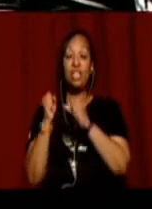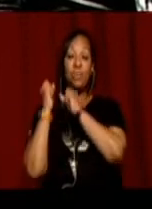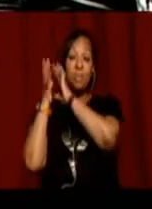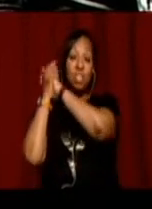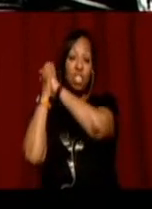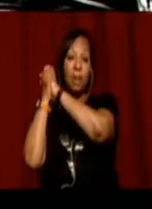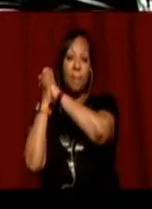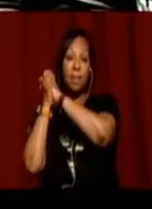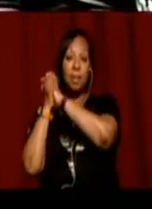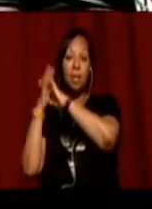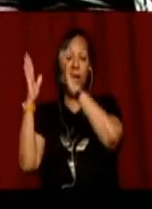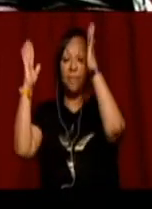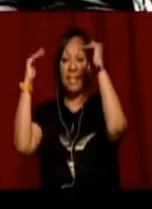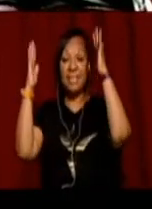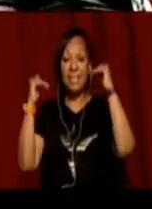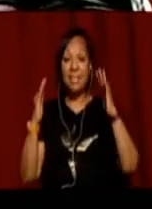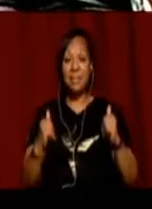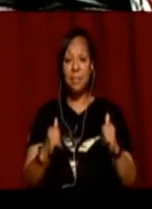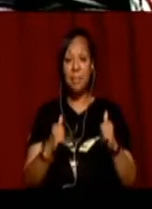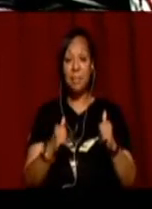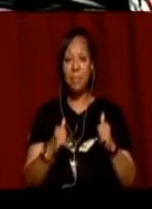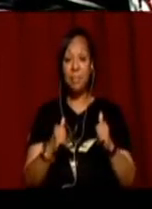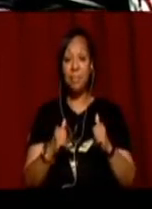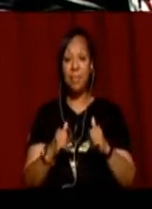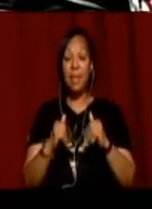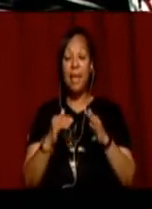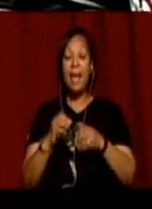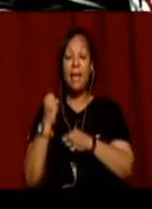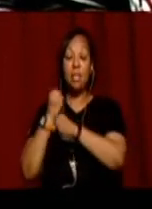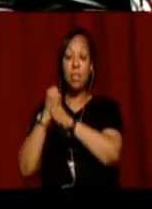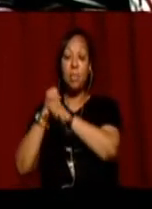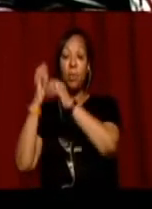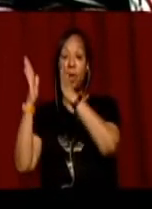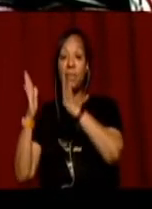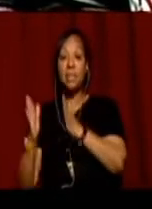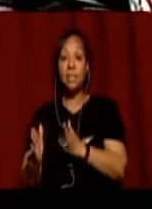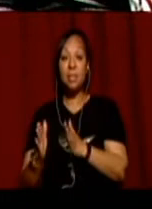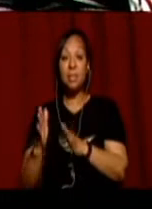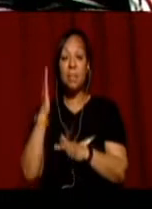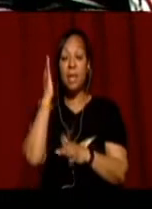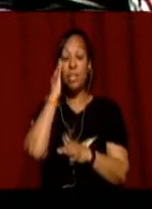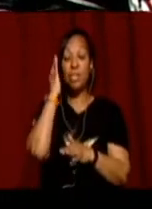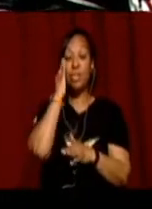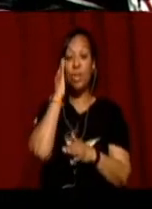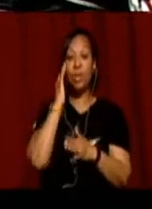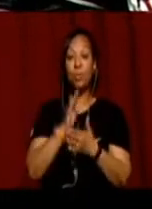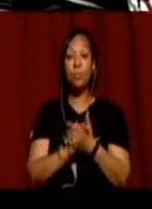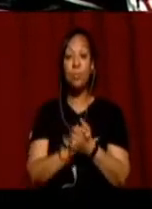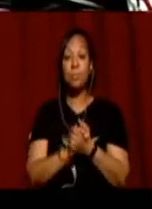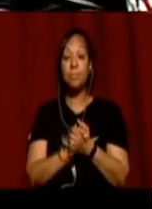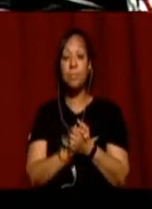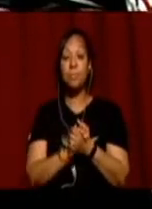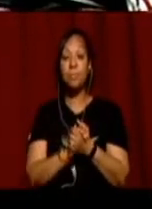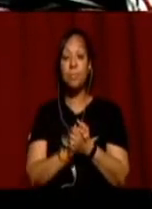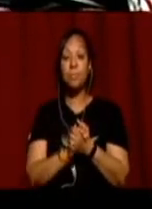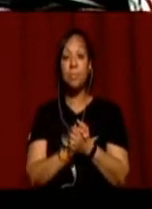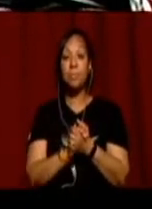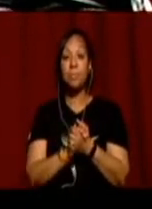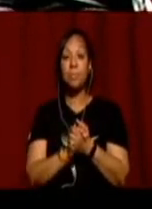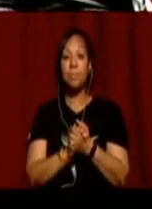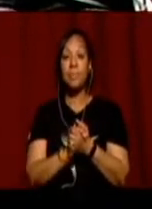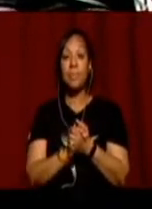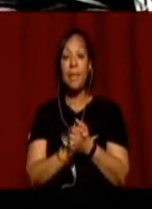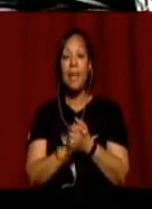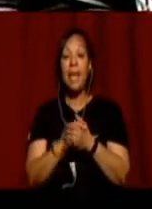system and a promoter of the system. And I know that she would be right in there swinging now